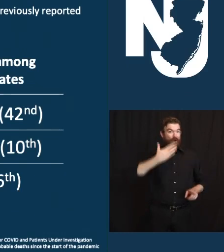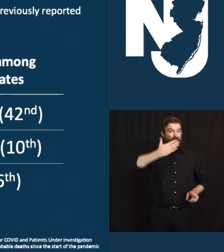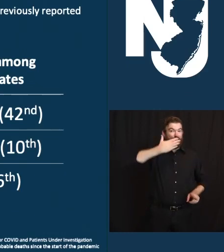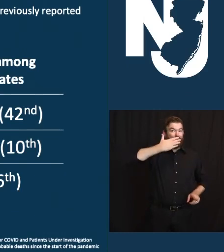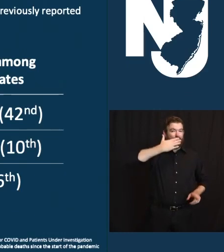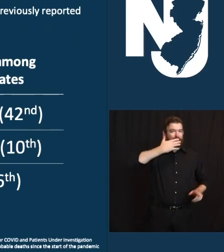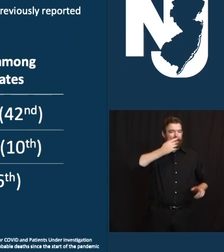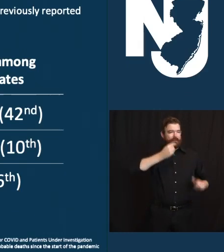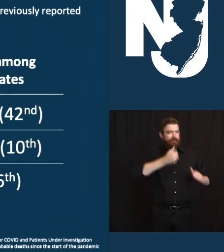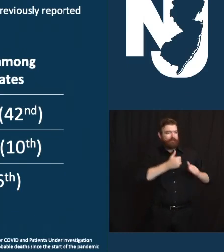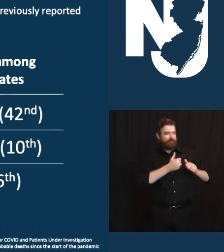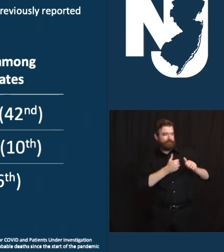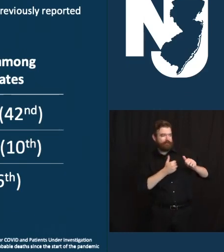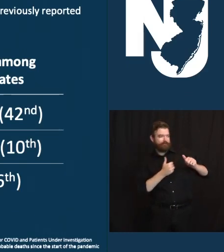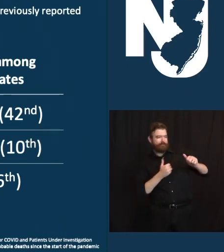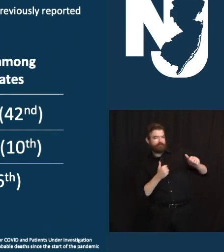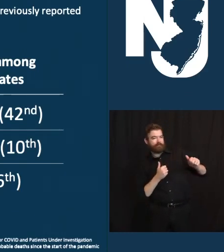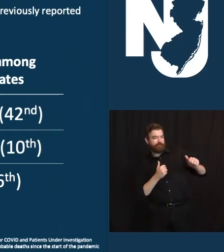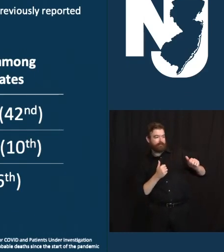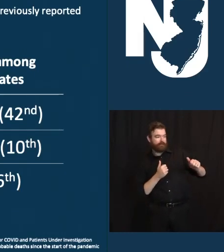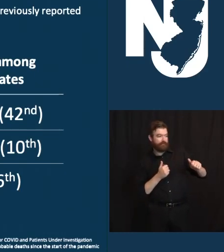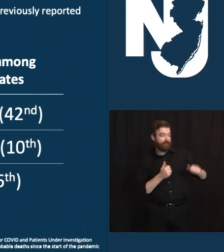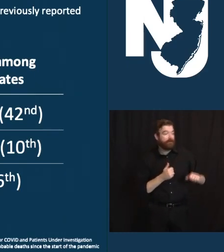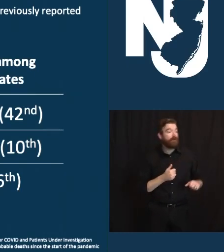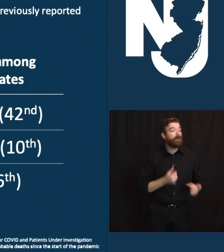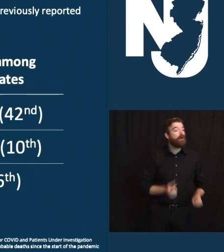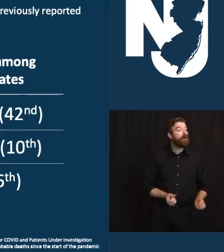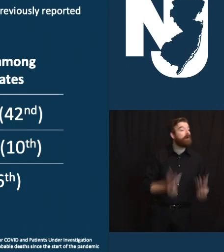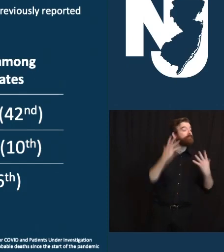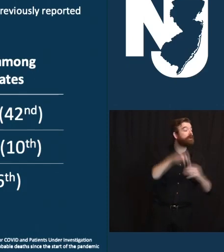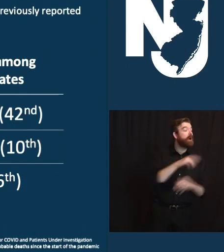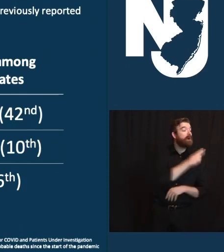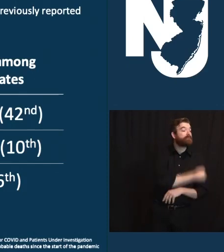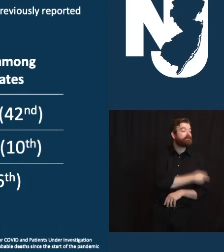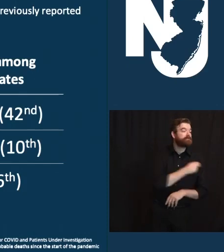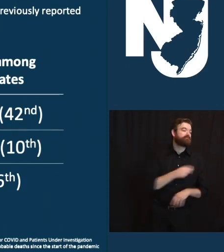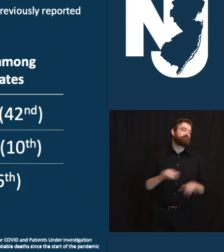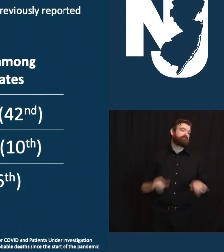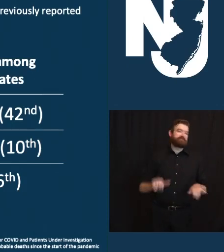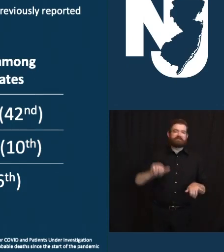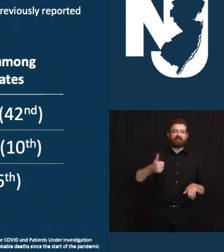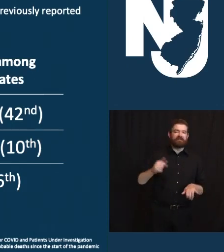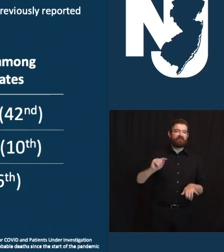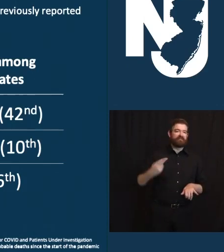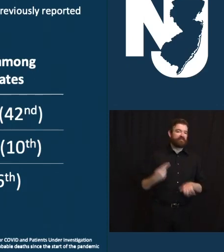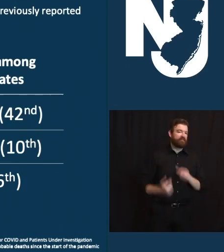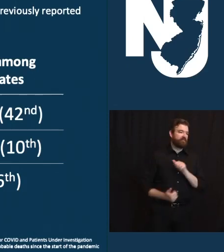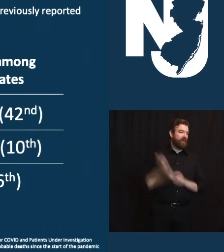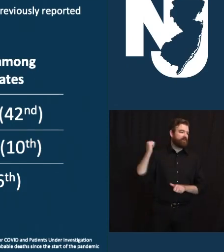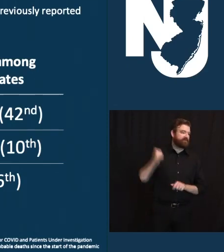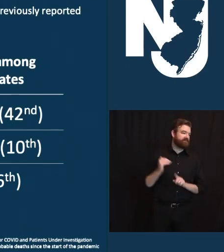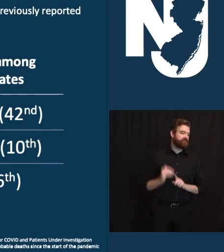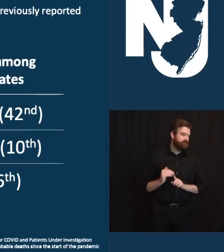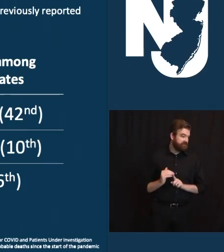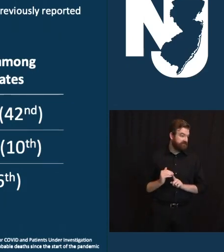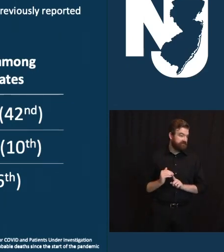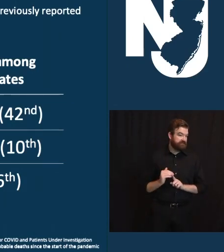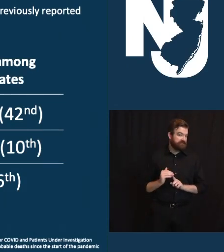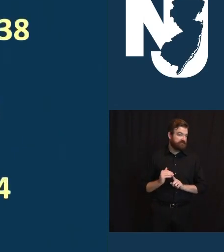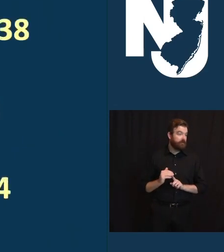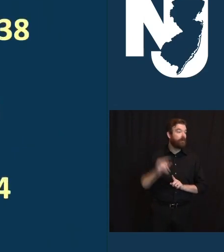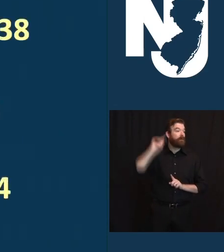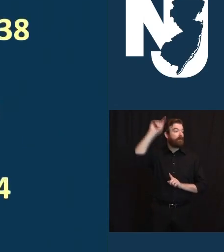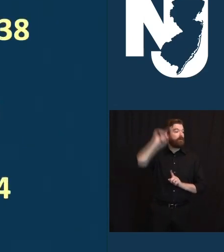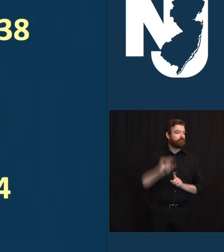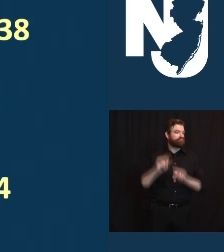deaths in comparison to other states is unchanged. We want to keep dropping on all three of those metrics. And